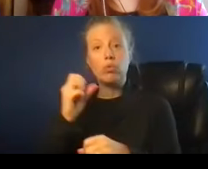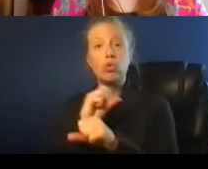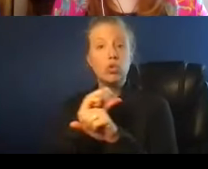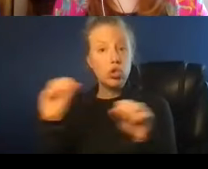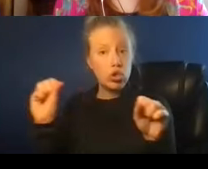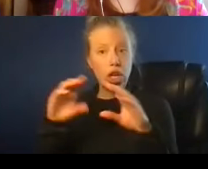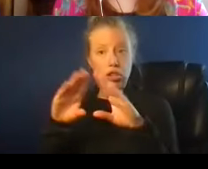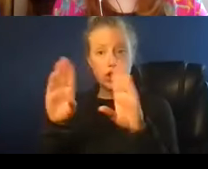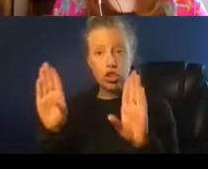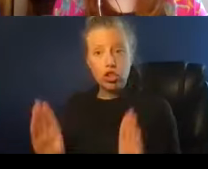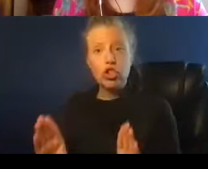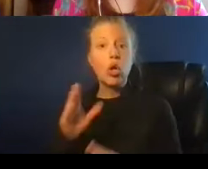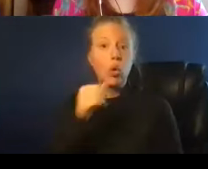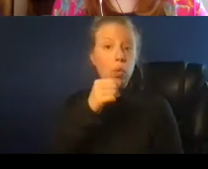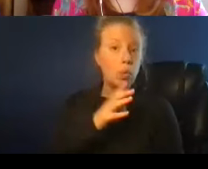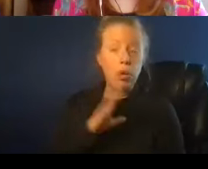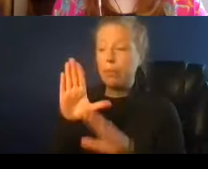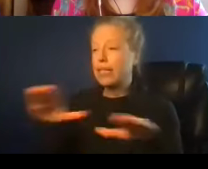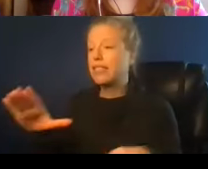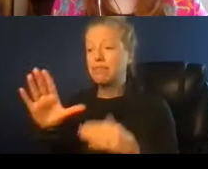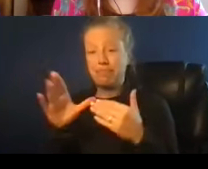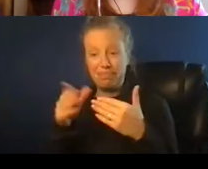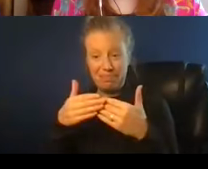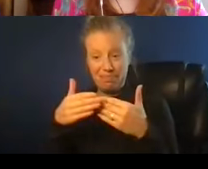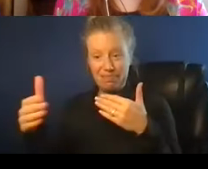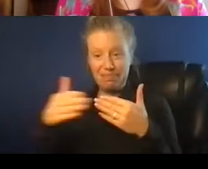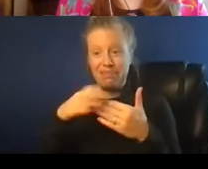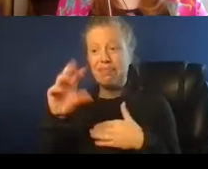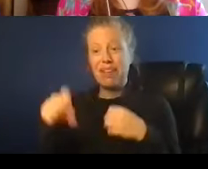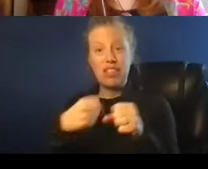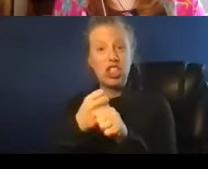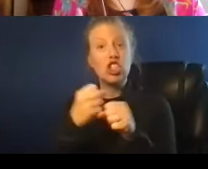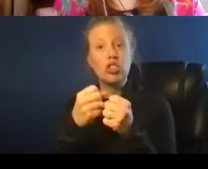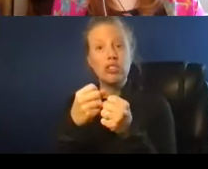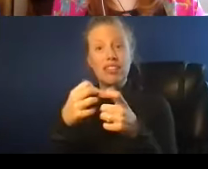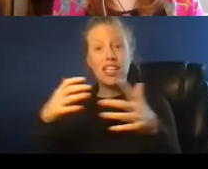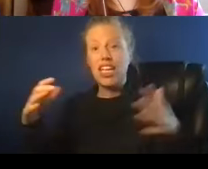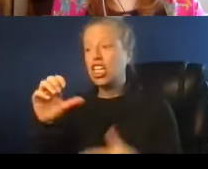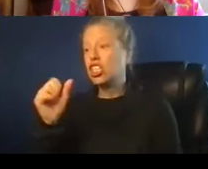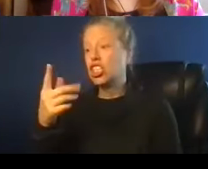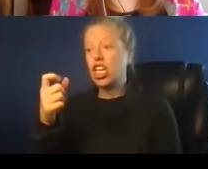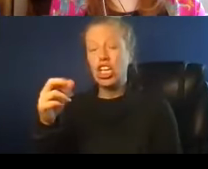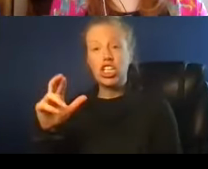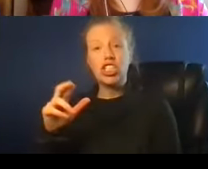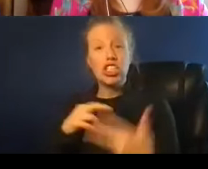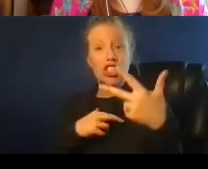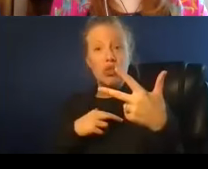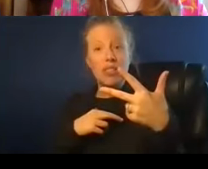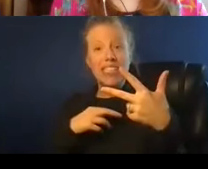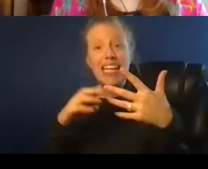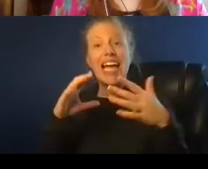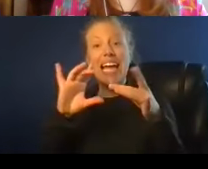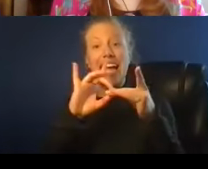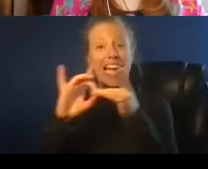children. And in the almost 50 years since, we've expanded, and our shelter is now 3 connected homes.